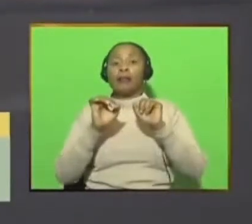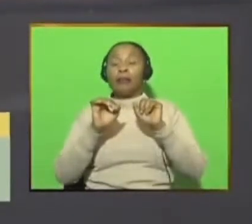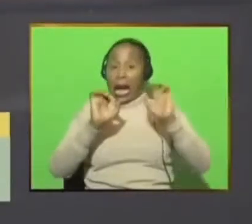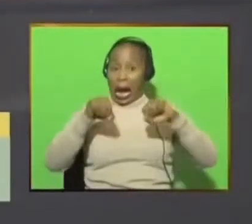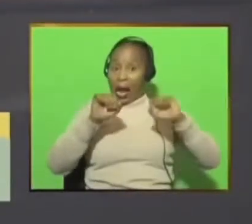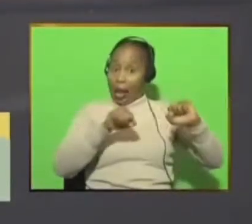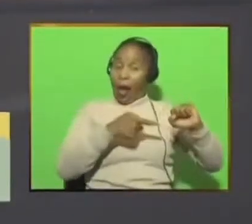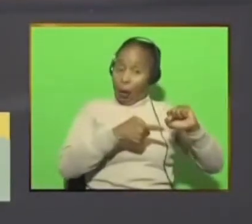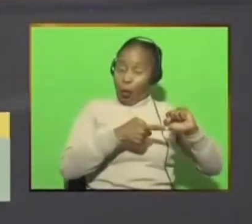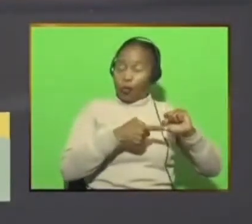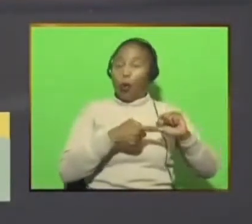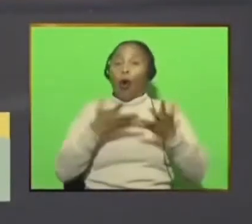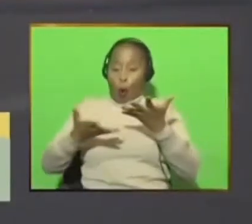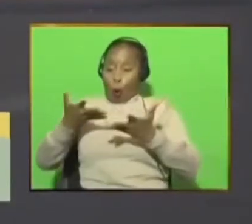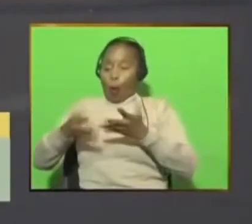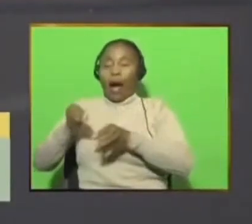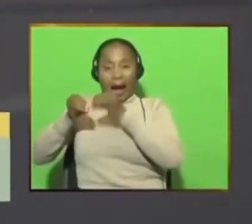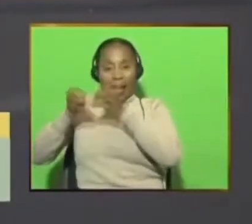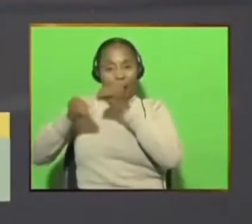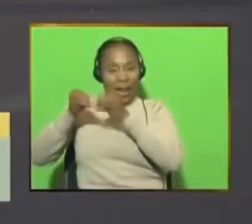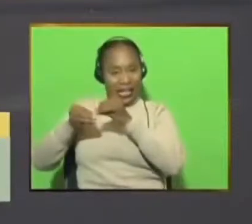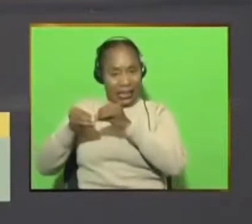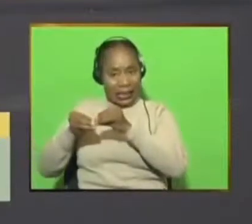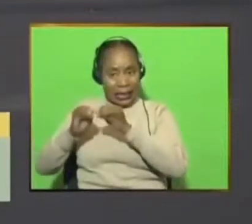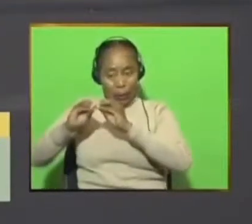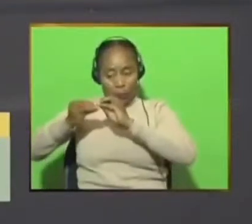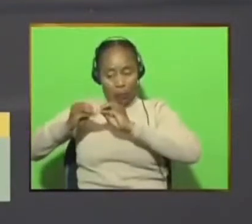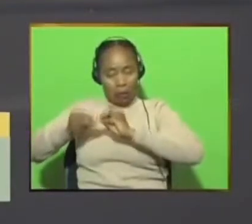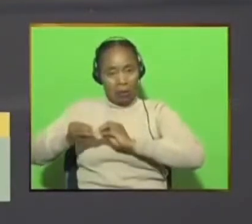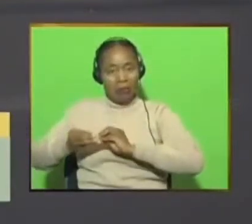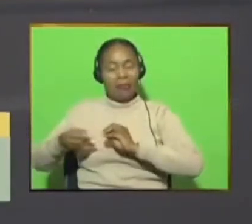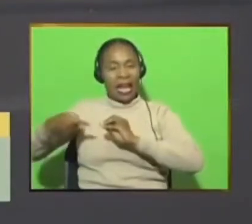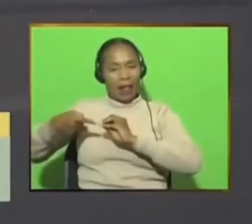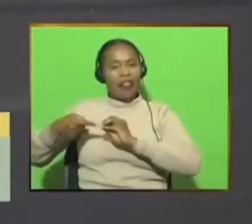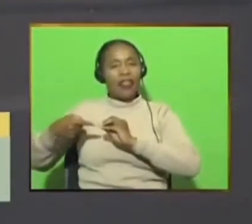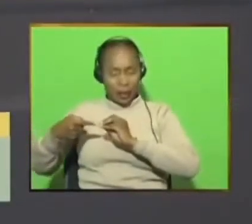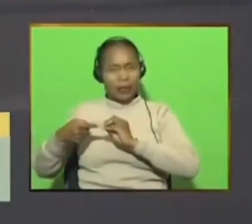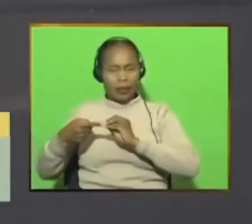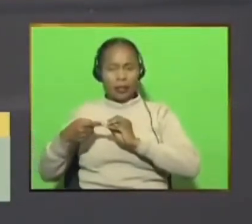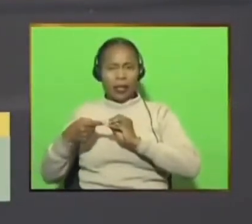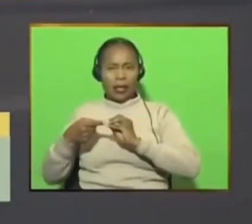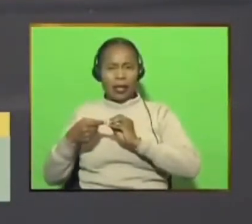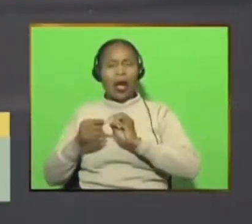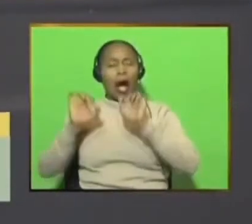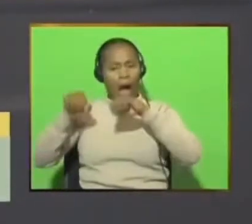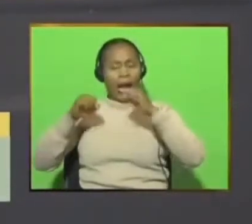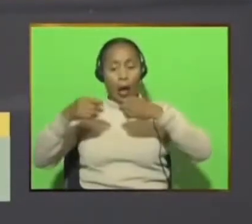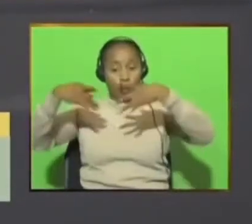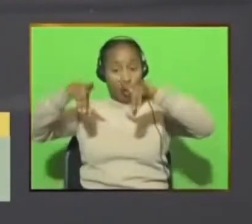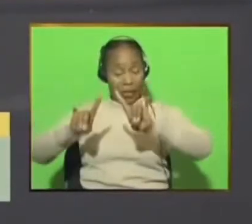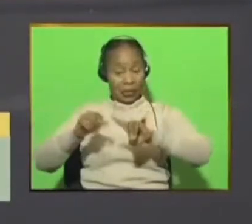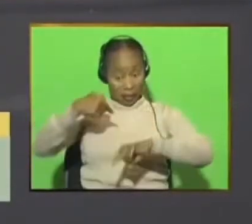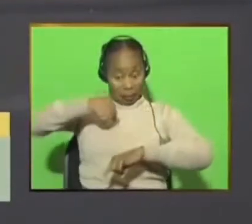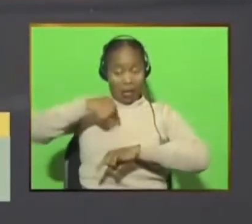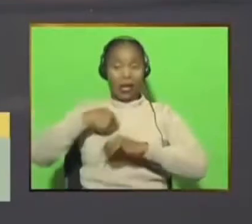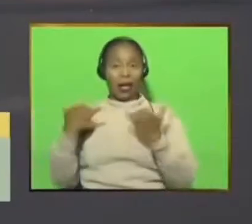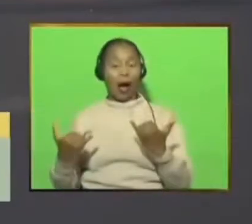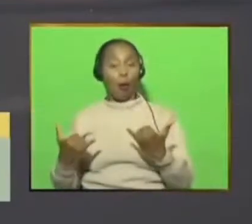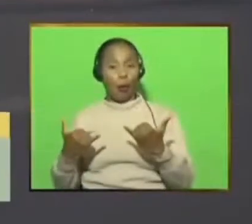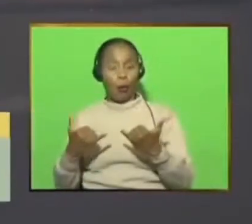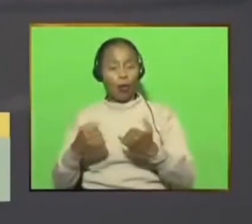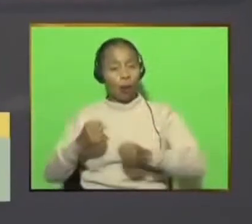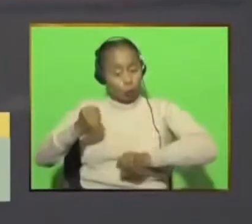participation as fit. A question of procedure posed by a member and seconded by another member